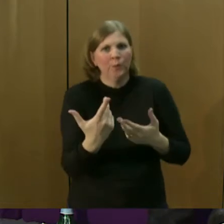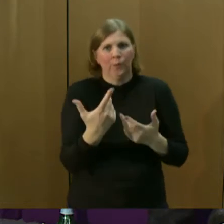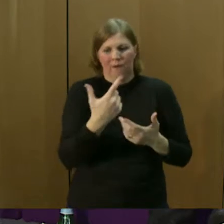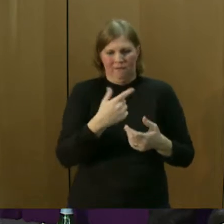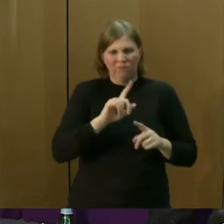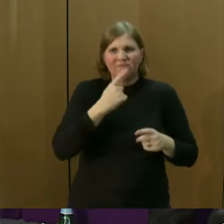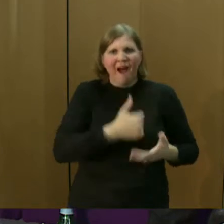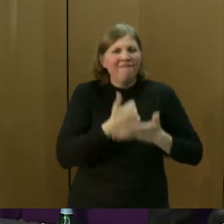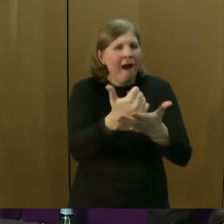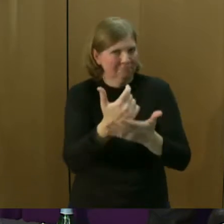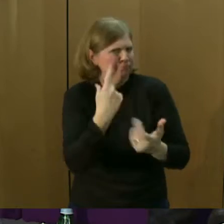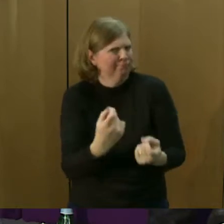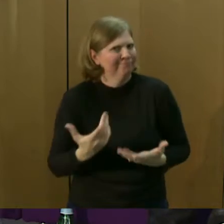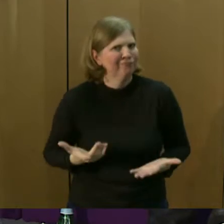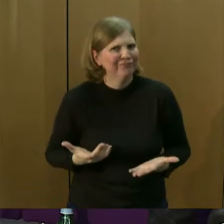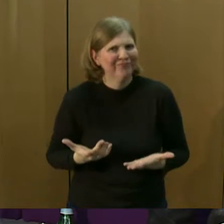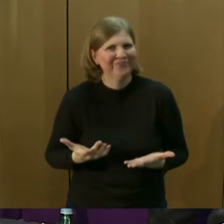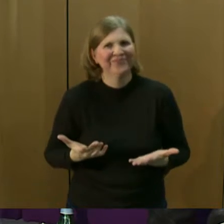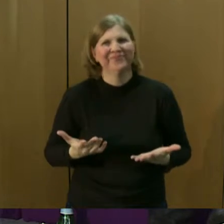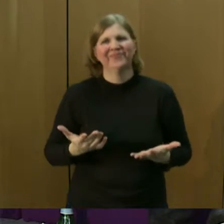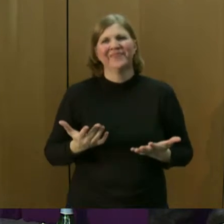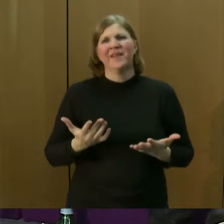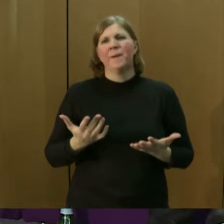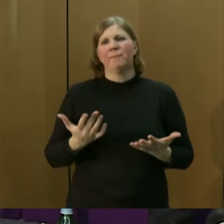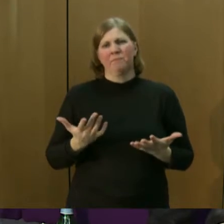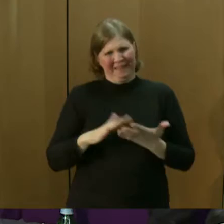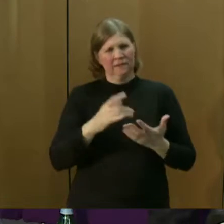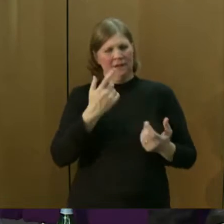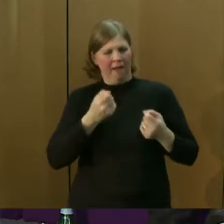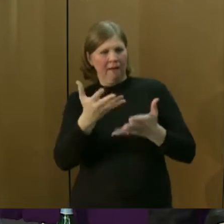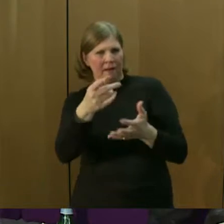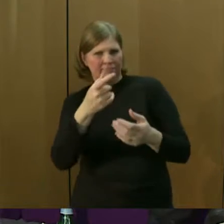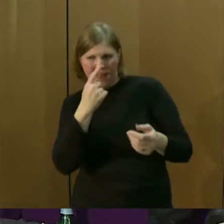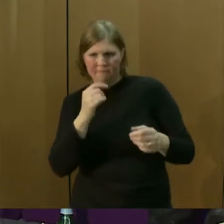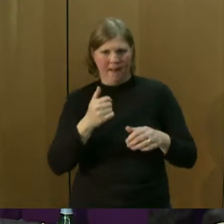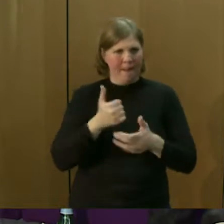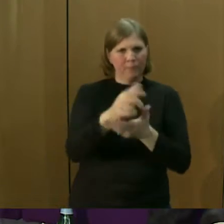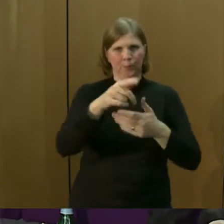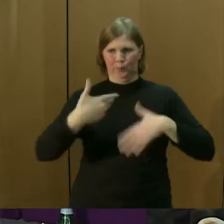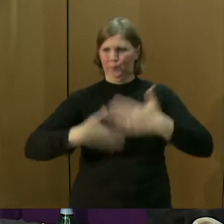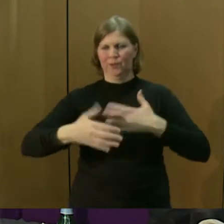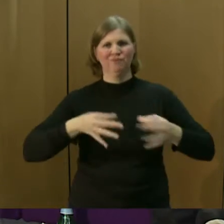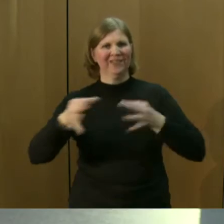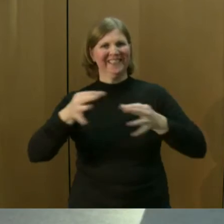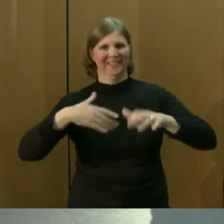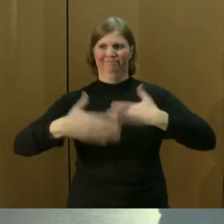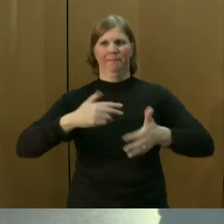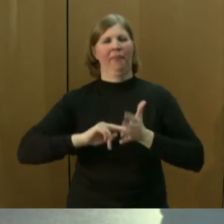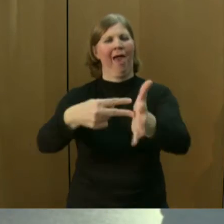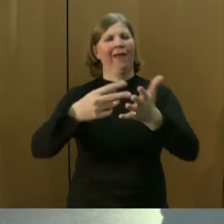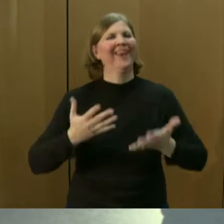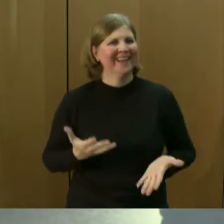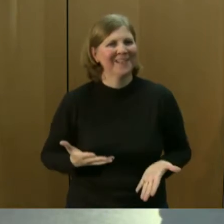and we can help you do that as far in advance as possible. Yeah. Okay, so I have some